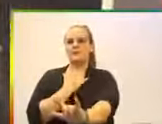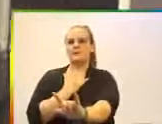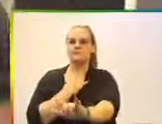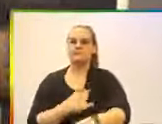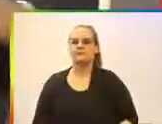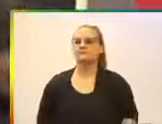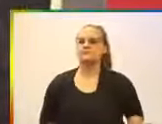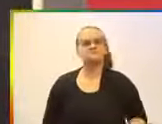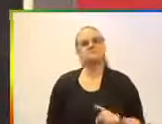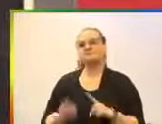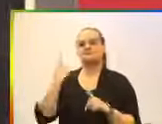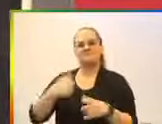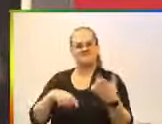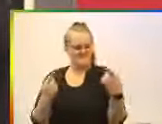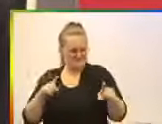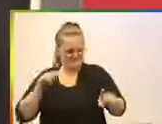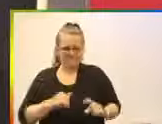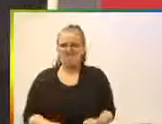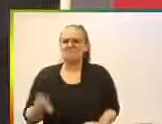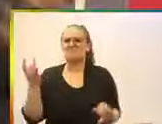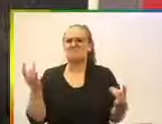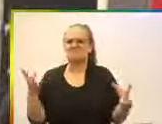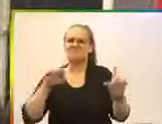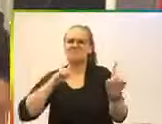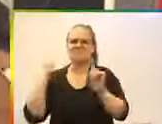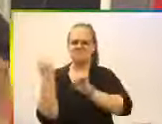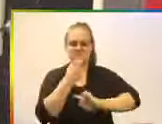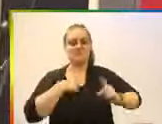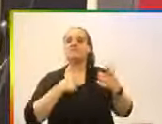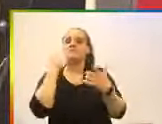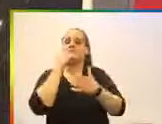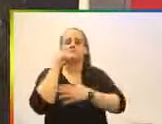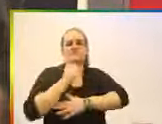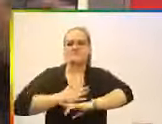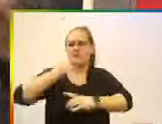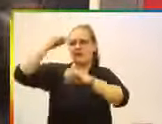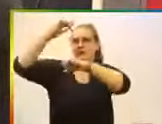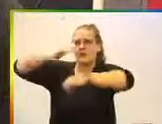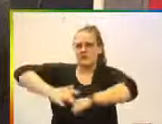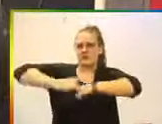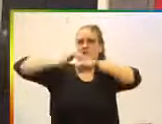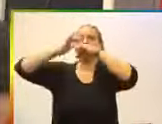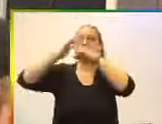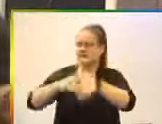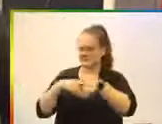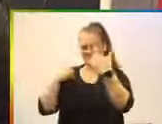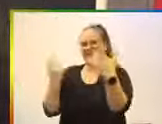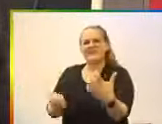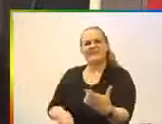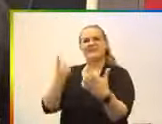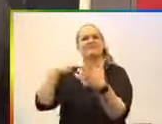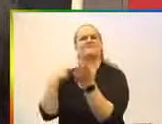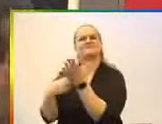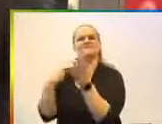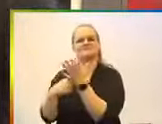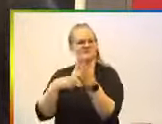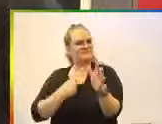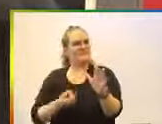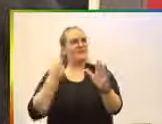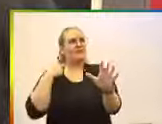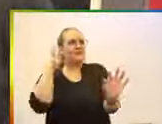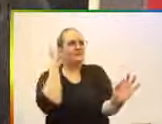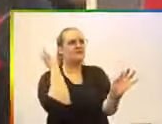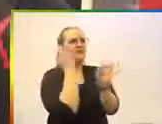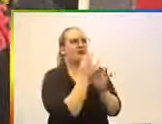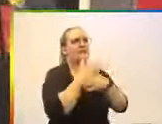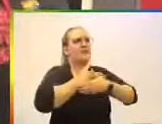Look, hey, what a callous calculation. Spend a day in my mind, couldn't handle what I'm facing. Not as simple as that. Some days you lose the faith, fast as you get